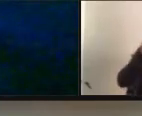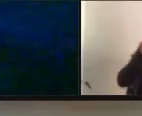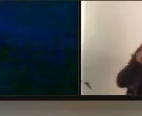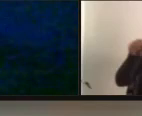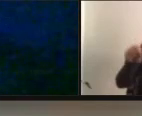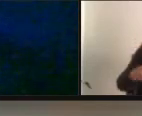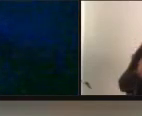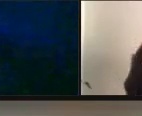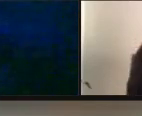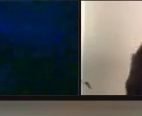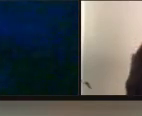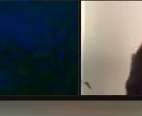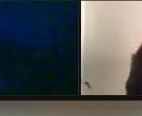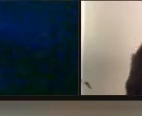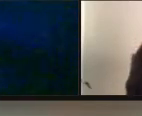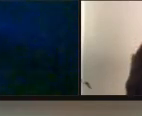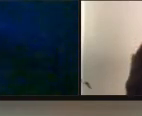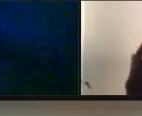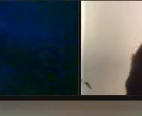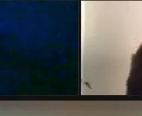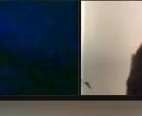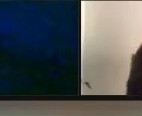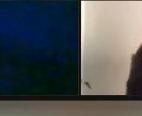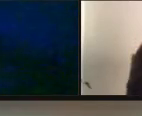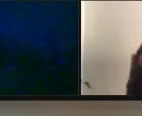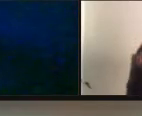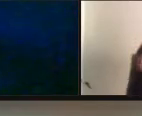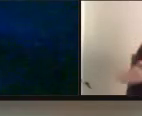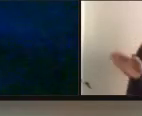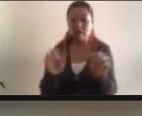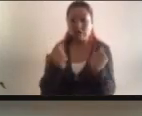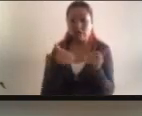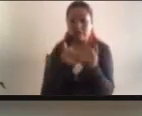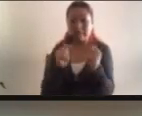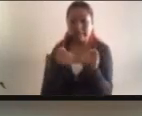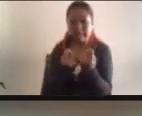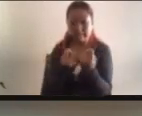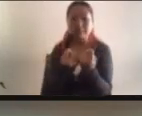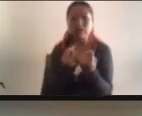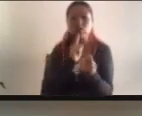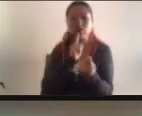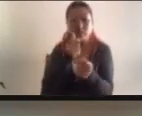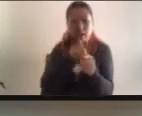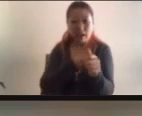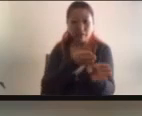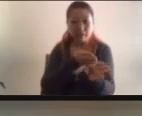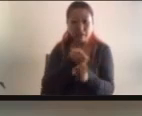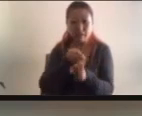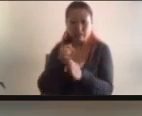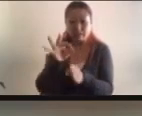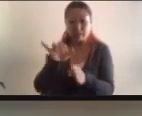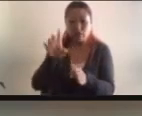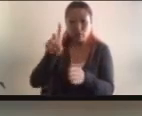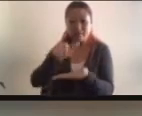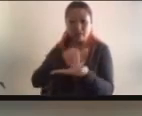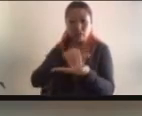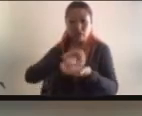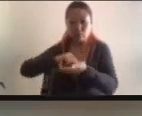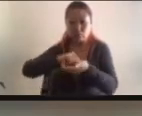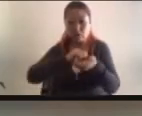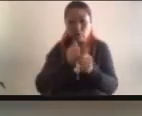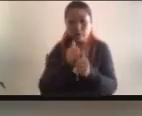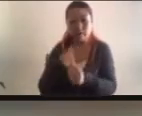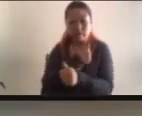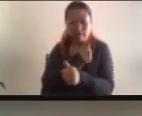a cross-agency team. We've got people from just about every field center that work with us. And when I look